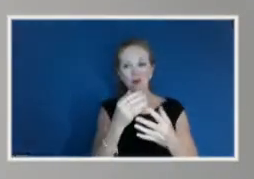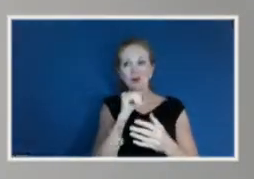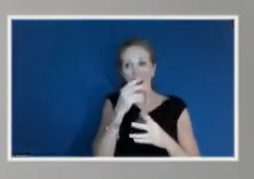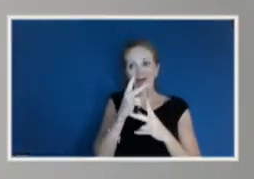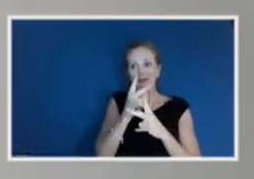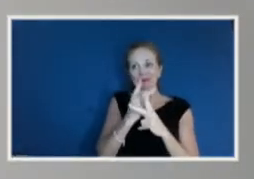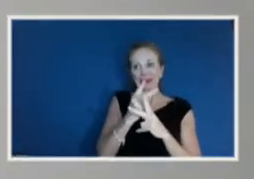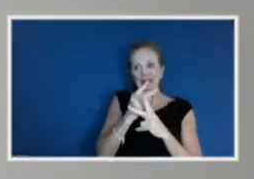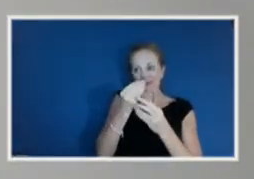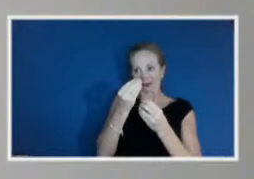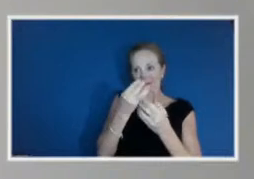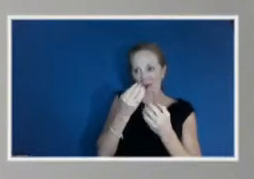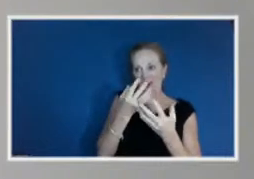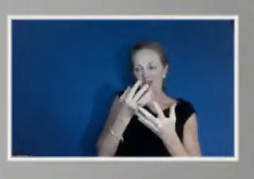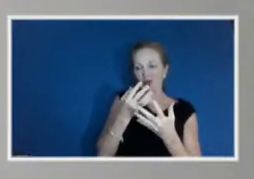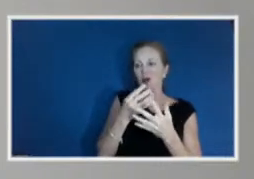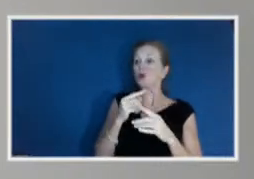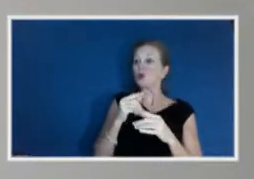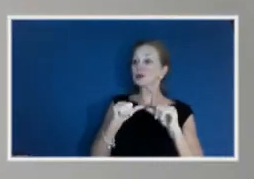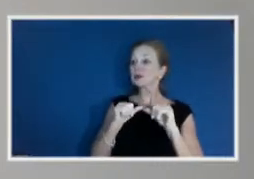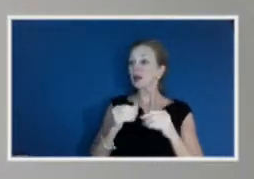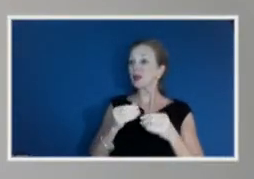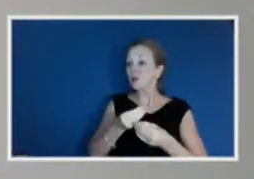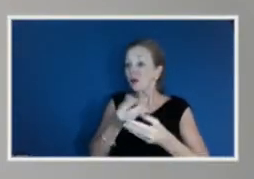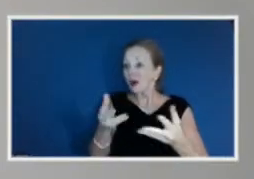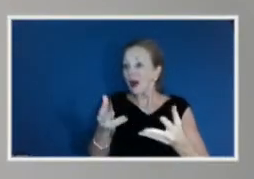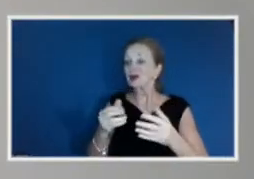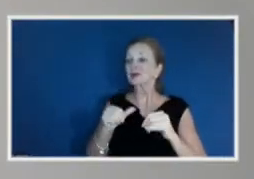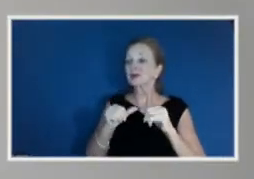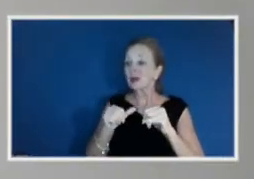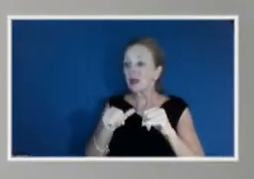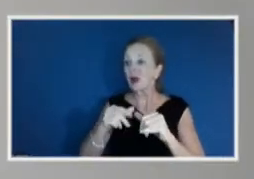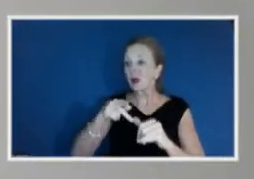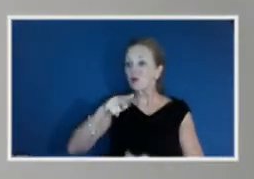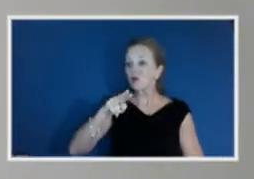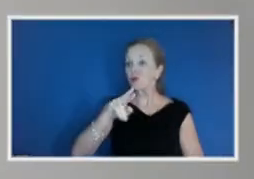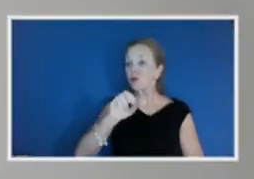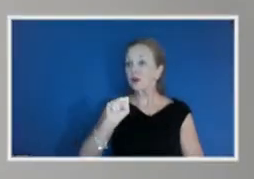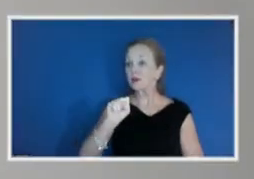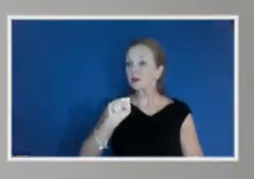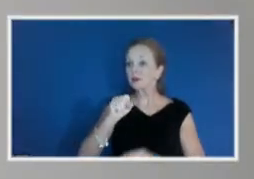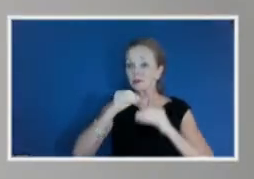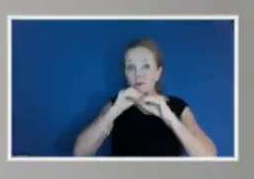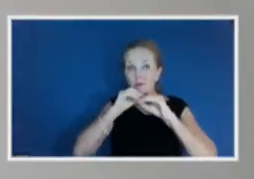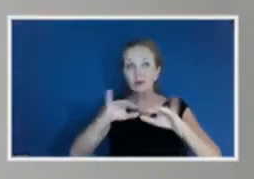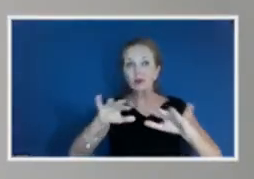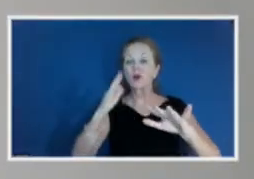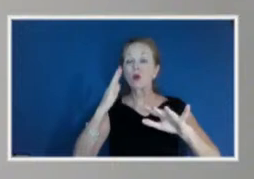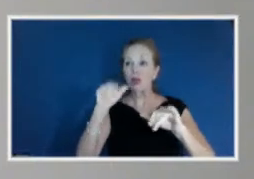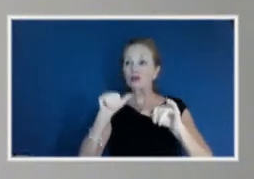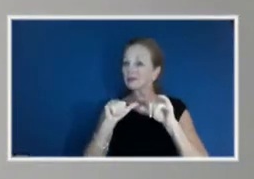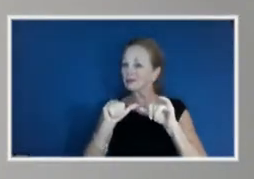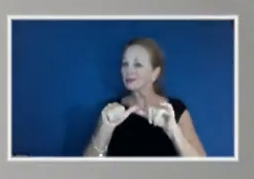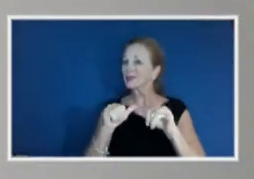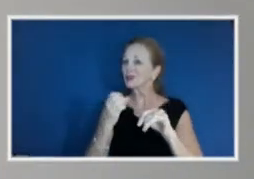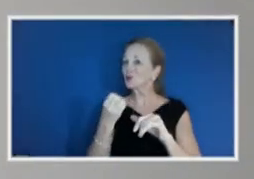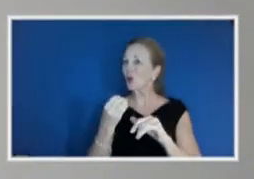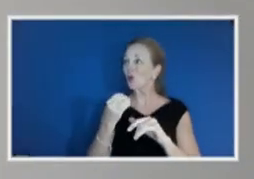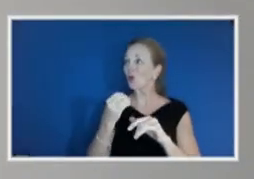still going to be providing that information, press releases. We're still going to be doing all of that so that the media can